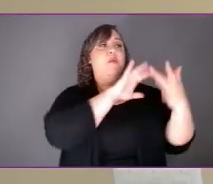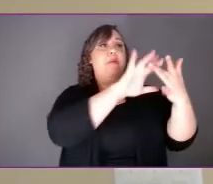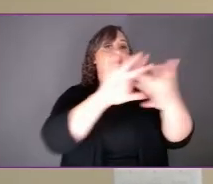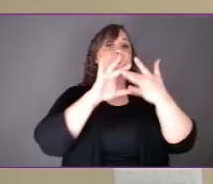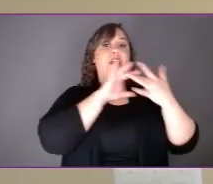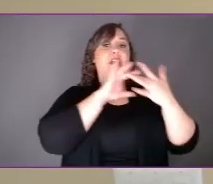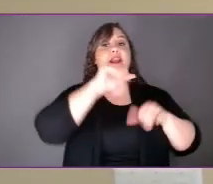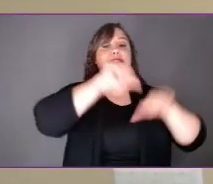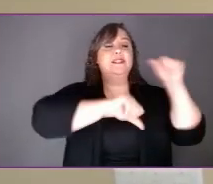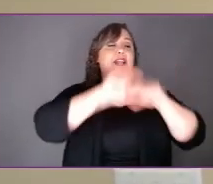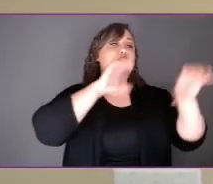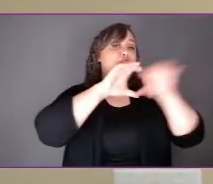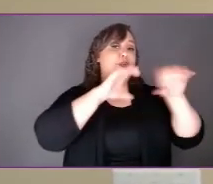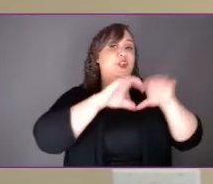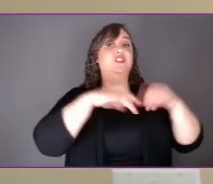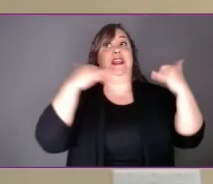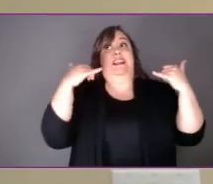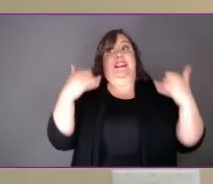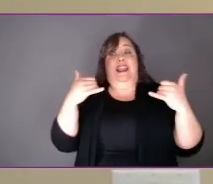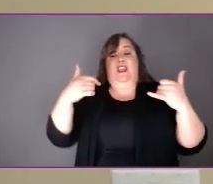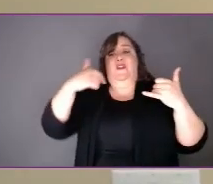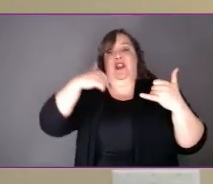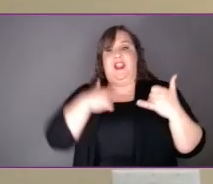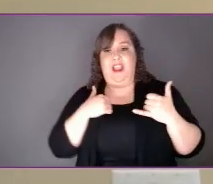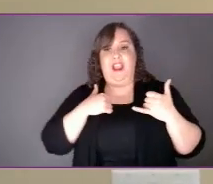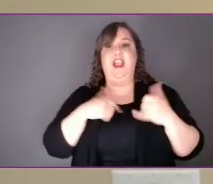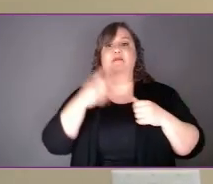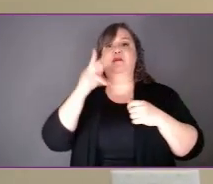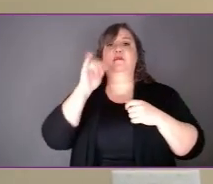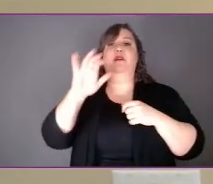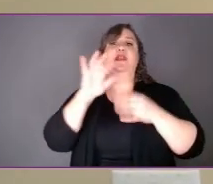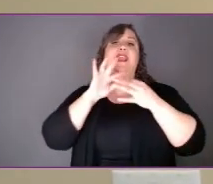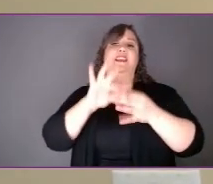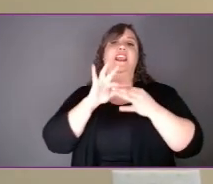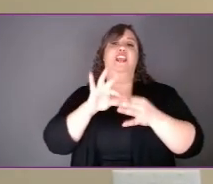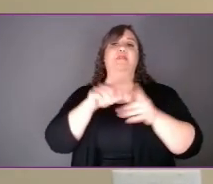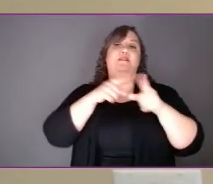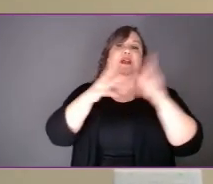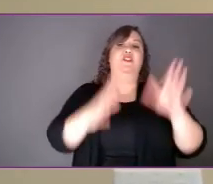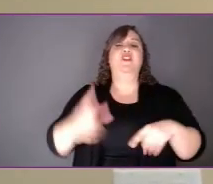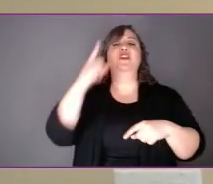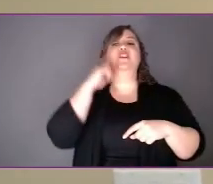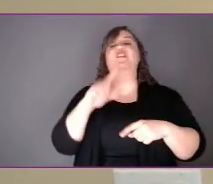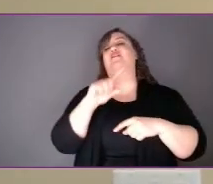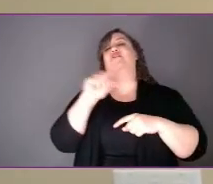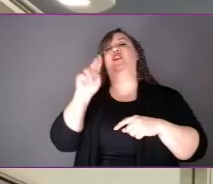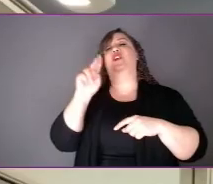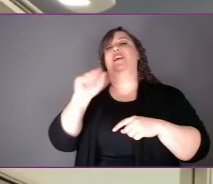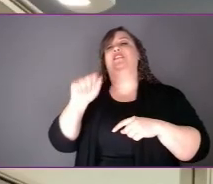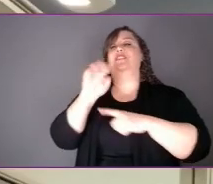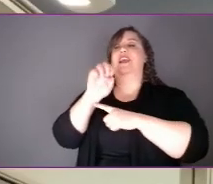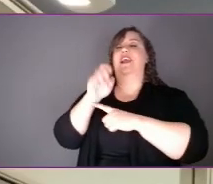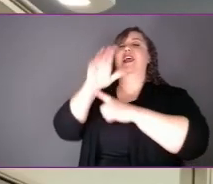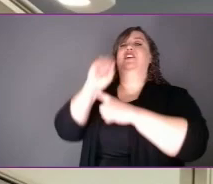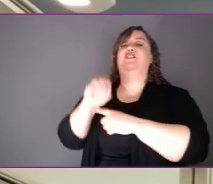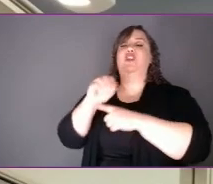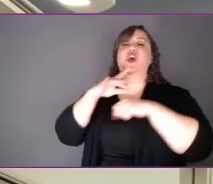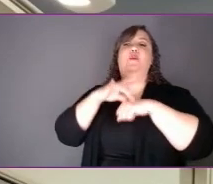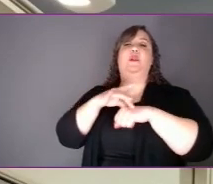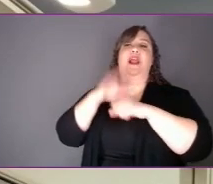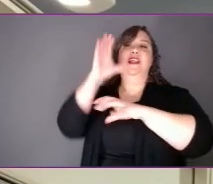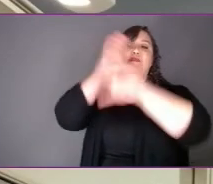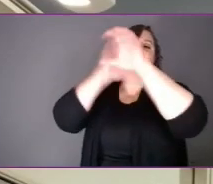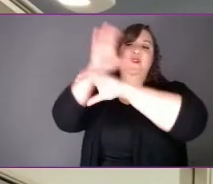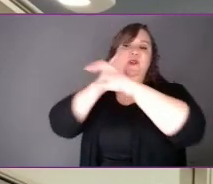communication. Now I'm a public engagement specialist for NASA's Exoplanet Exploration Program Office. My favorite part about being